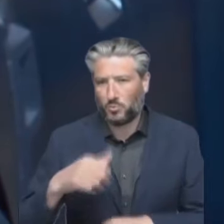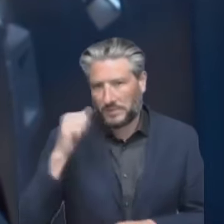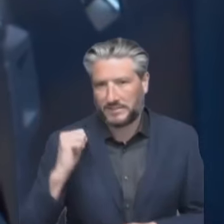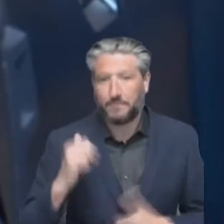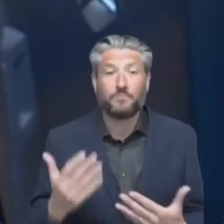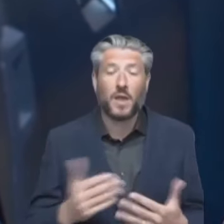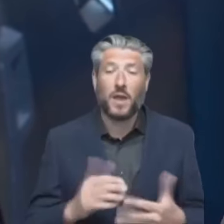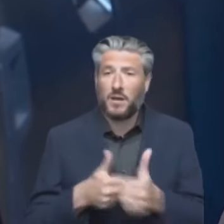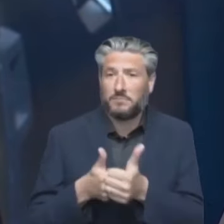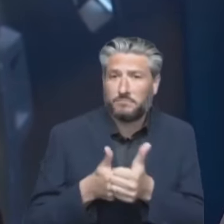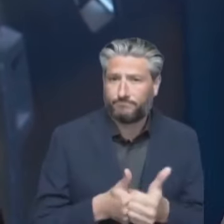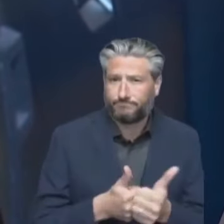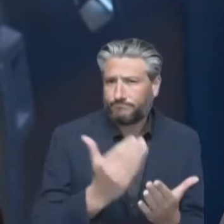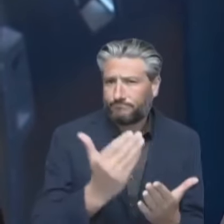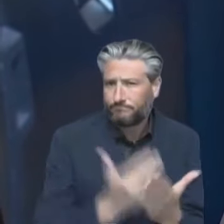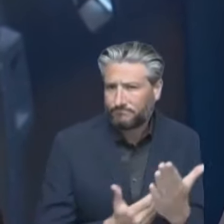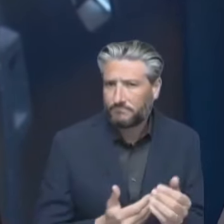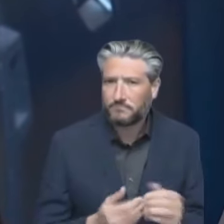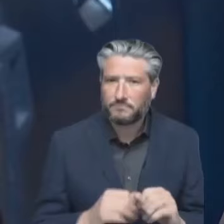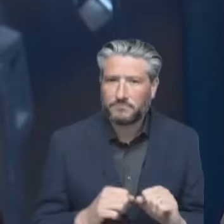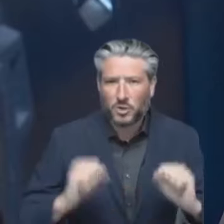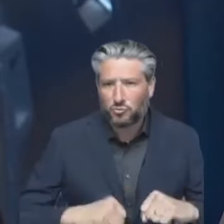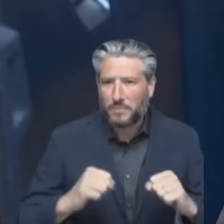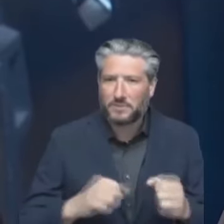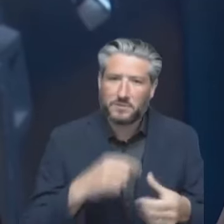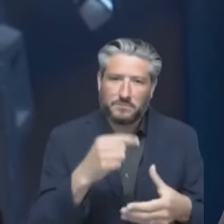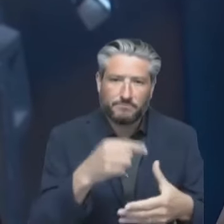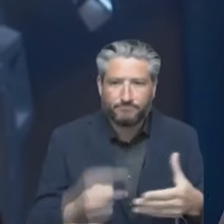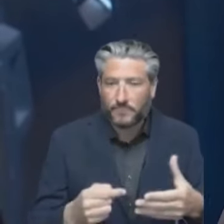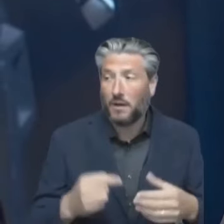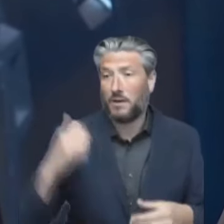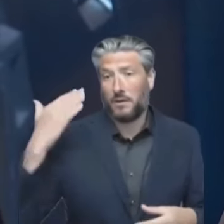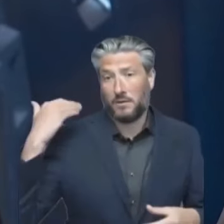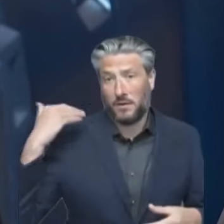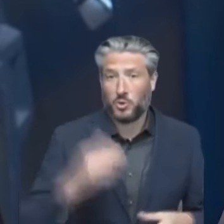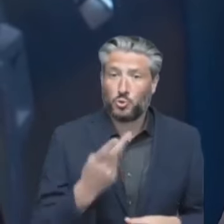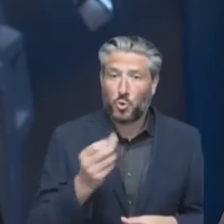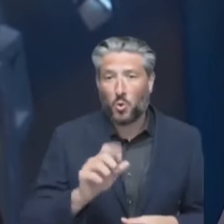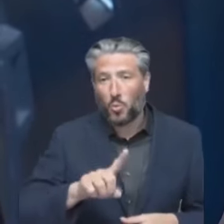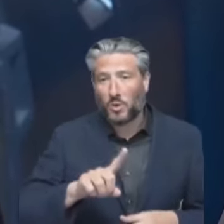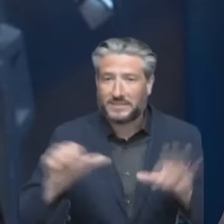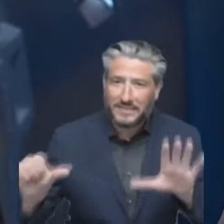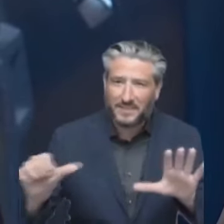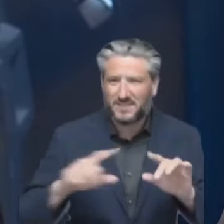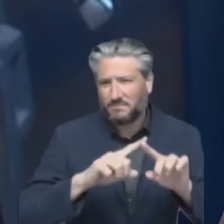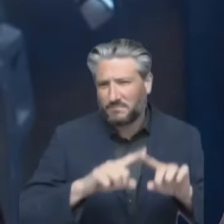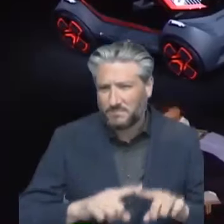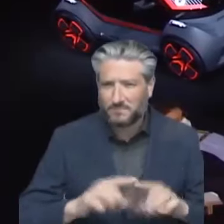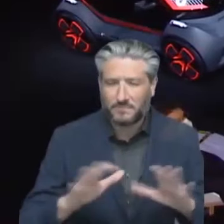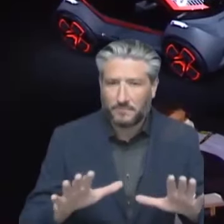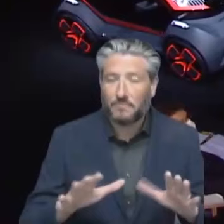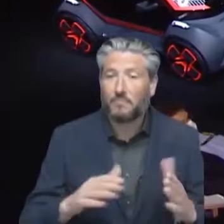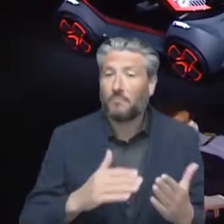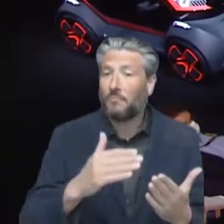agreement concluded on February 4th, 2016, between the state shareholders and Renault, the votes of the French state are subject to a